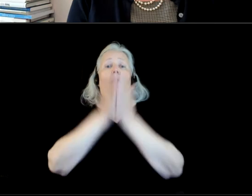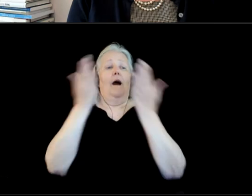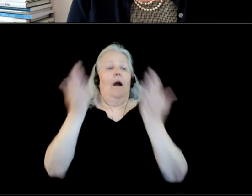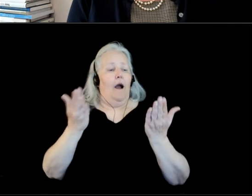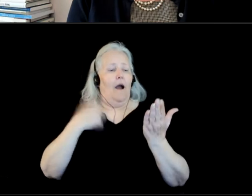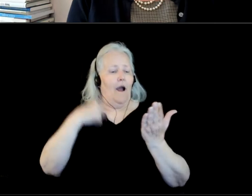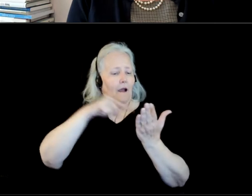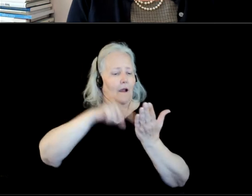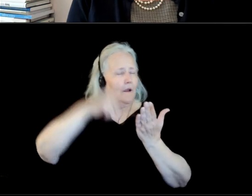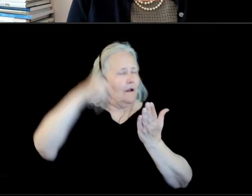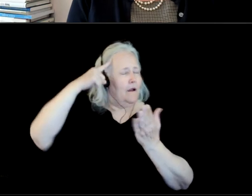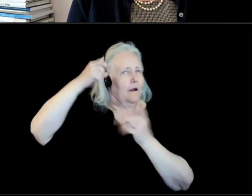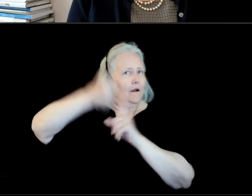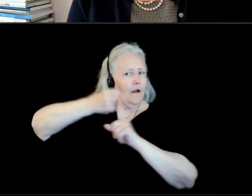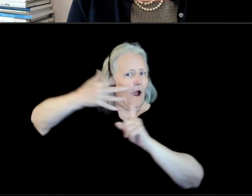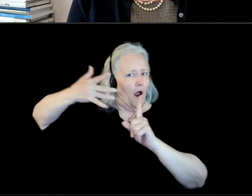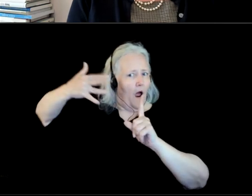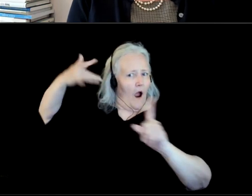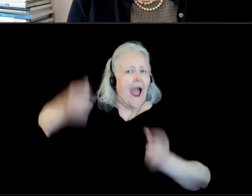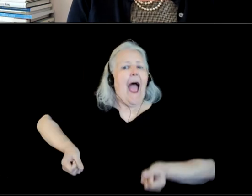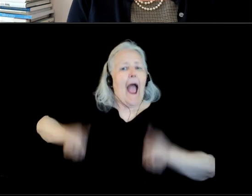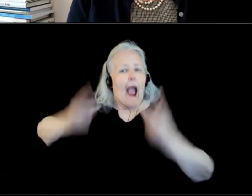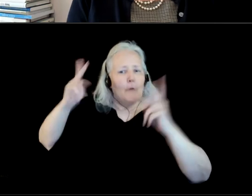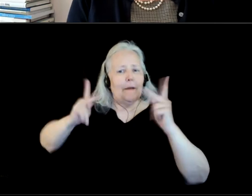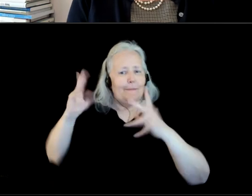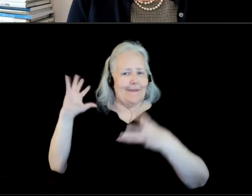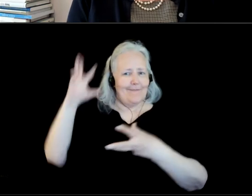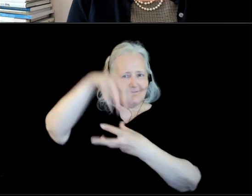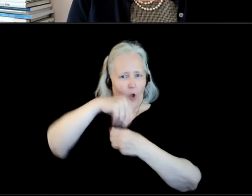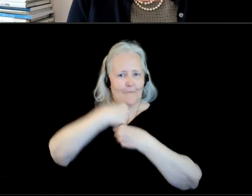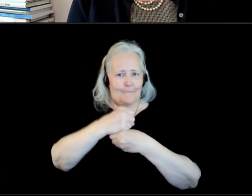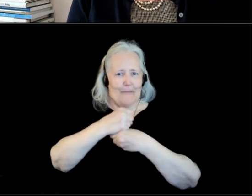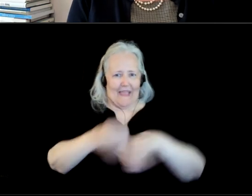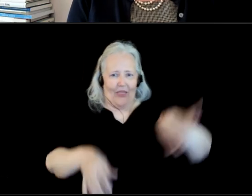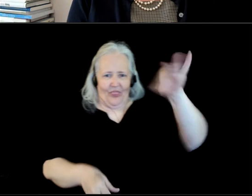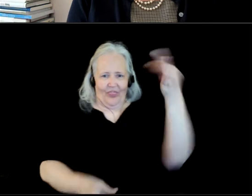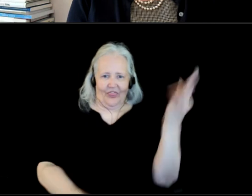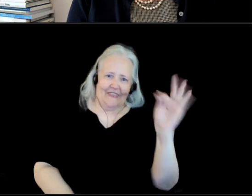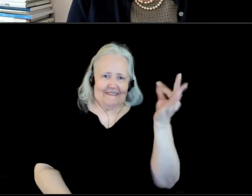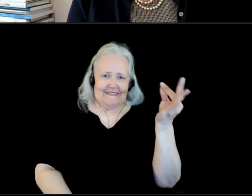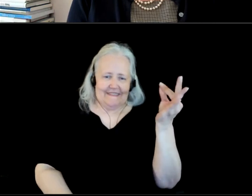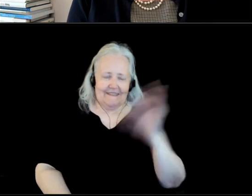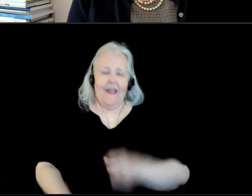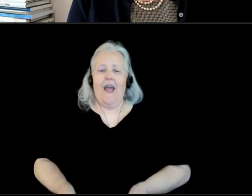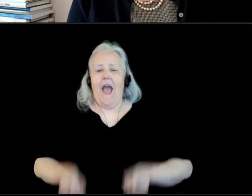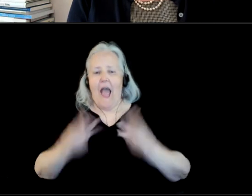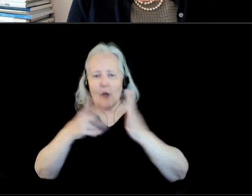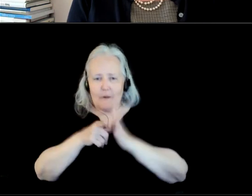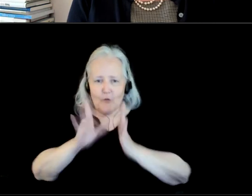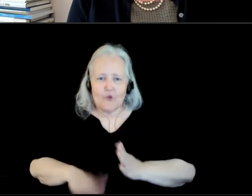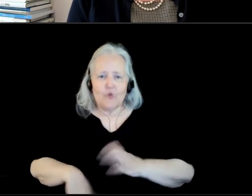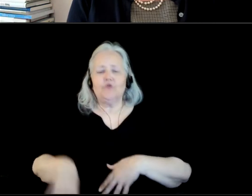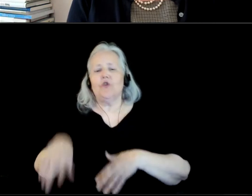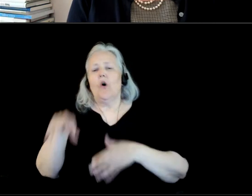that journal, that issue, how many reviewers were involved, authors, copy